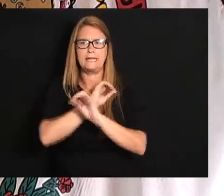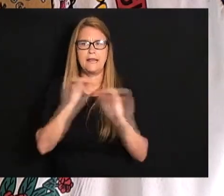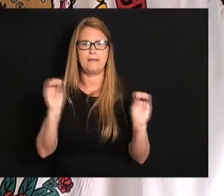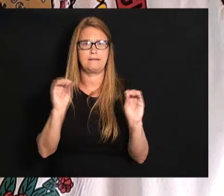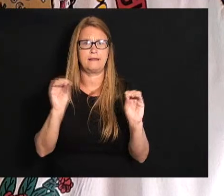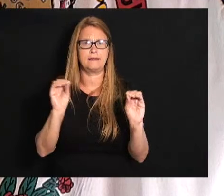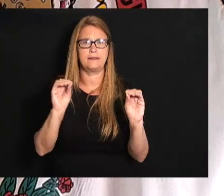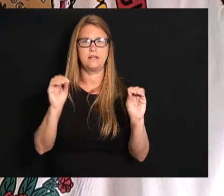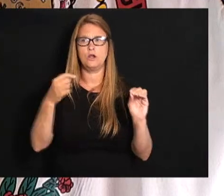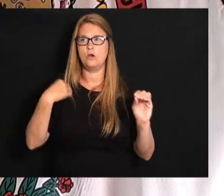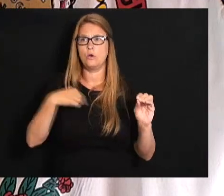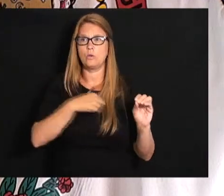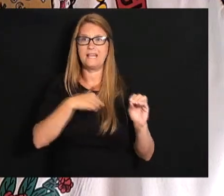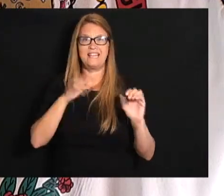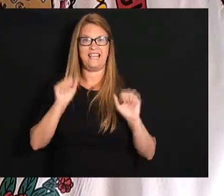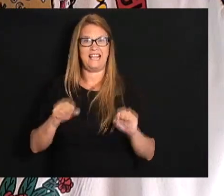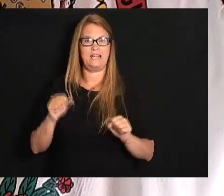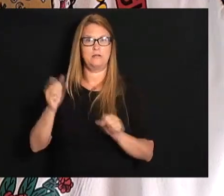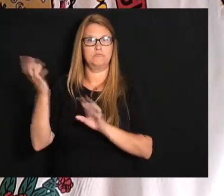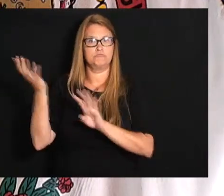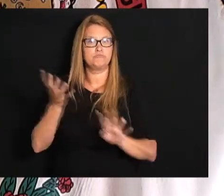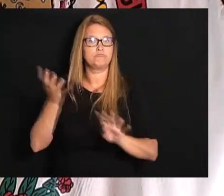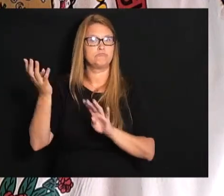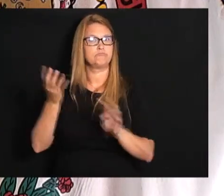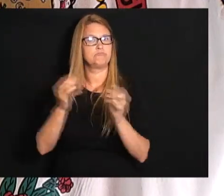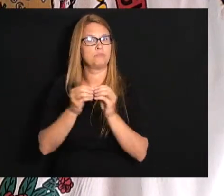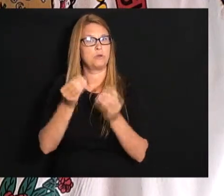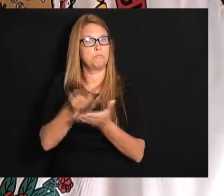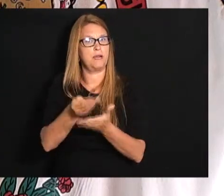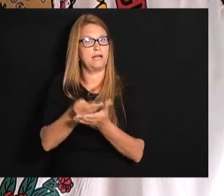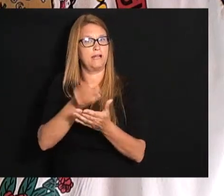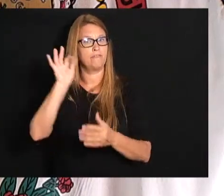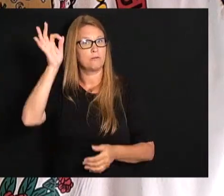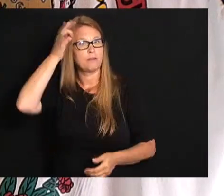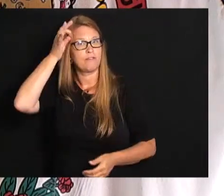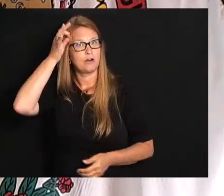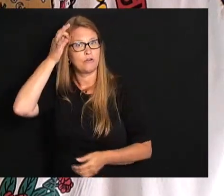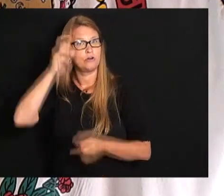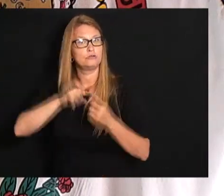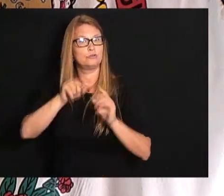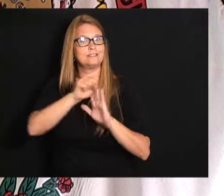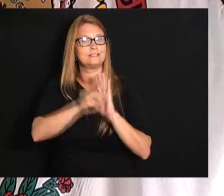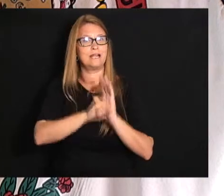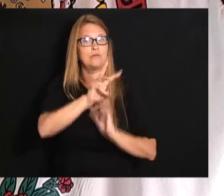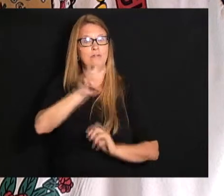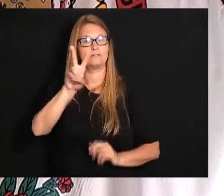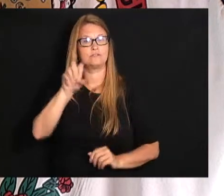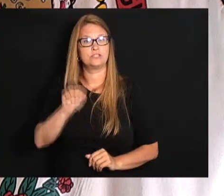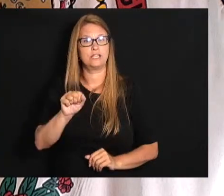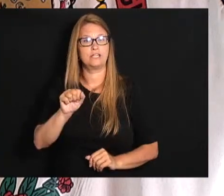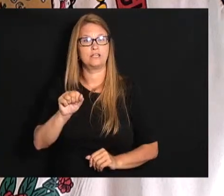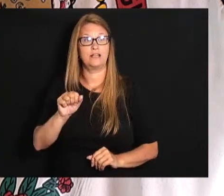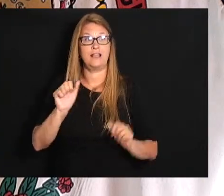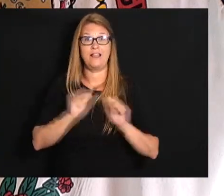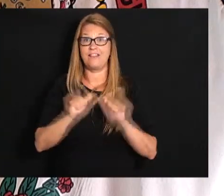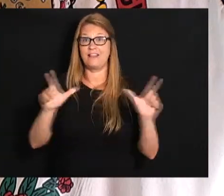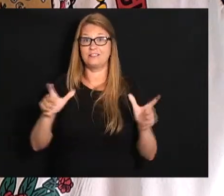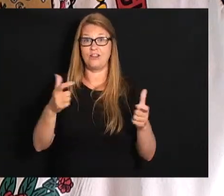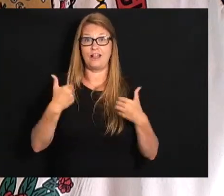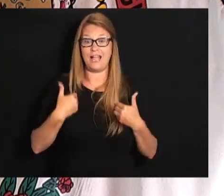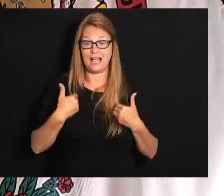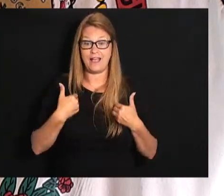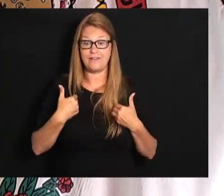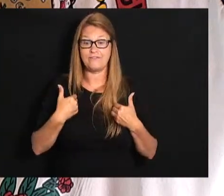opportunity that we can absolutely bring to the state of West Virginia. And so from that standpoint, that's all the notes I